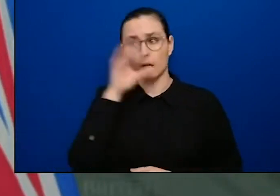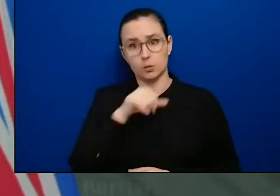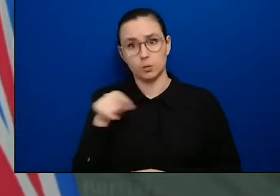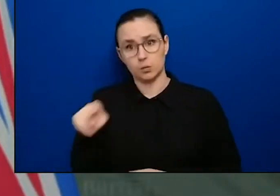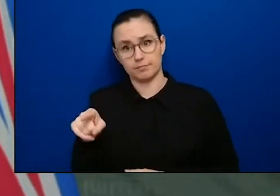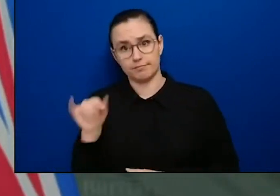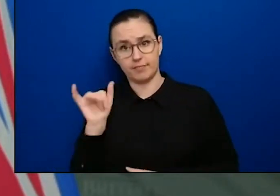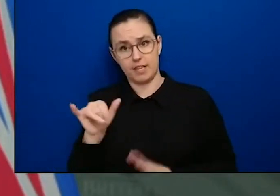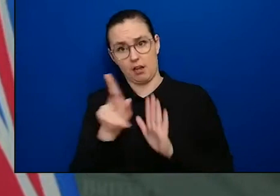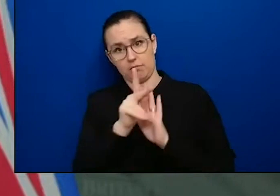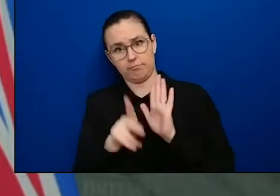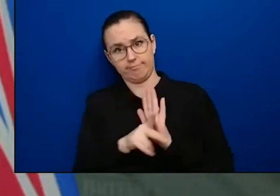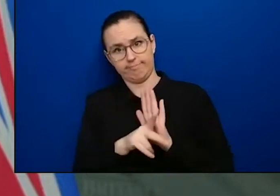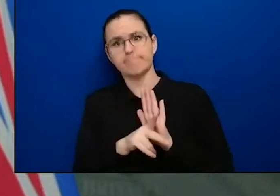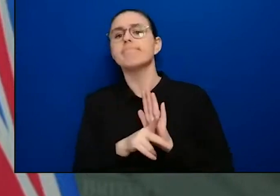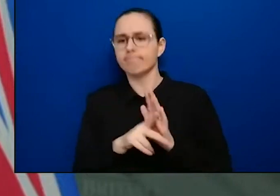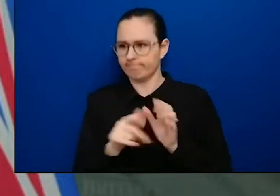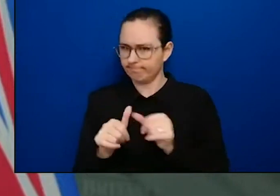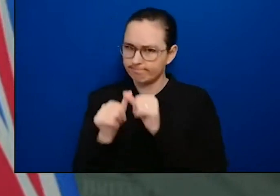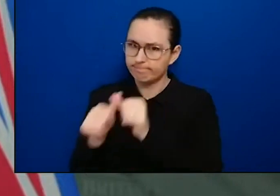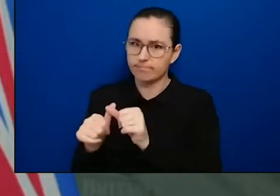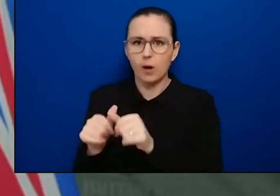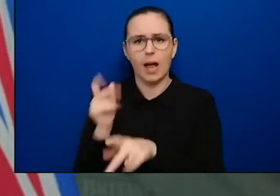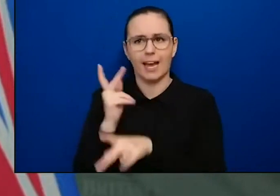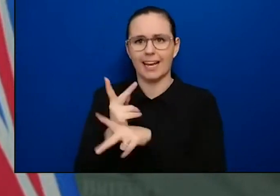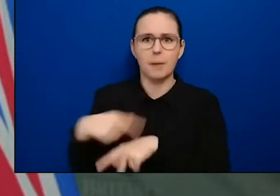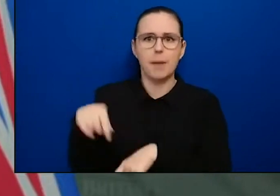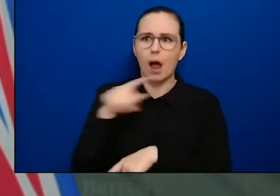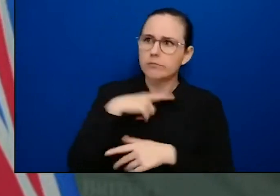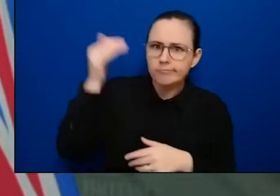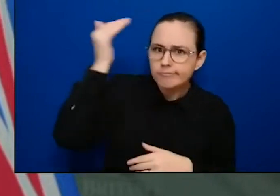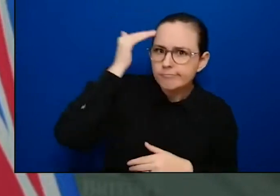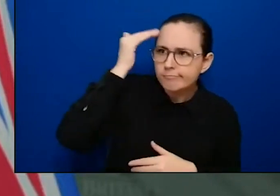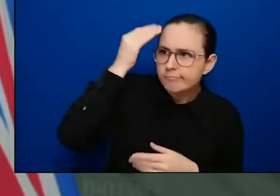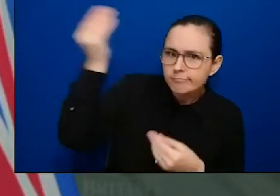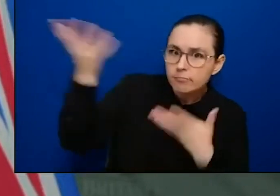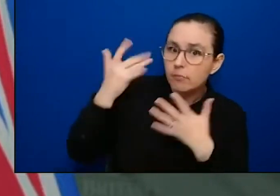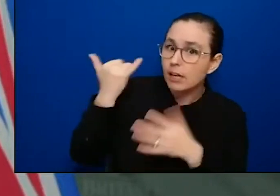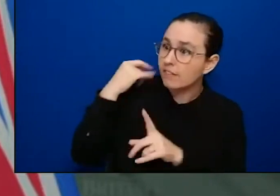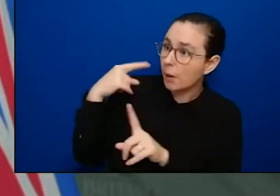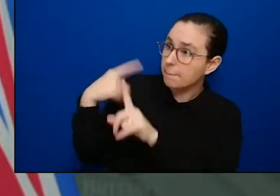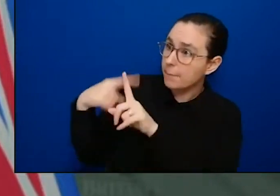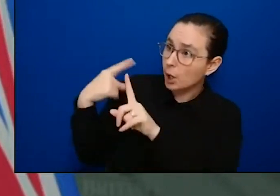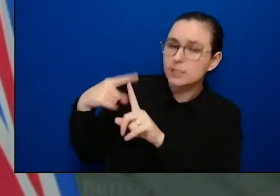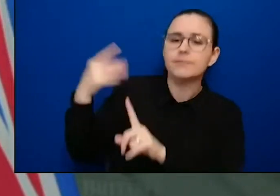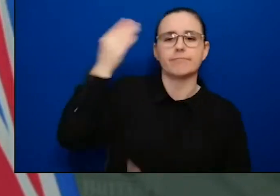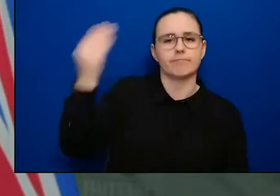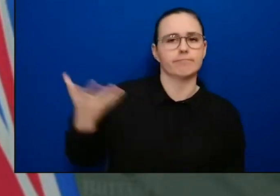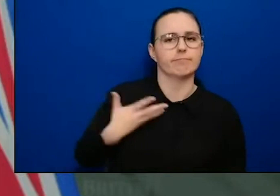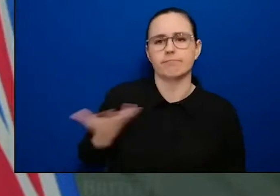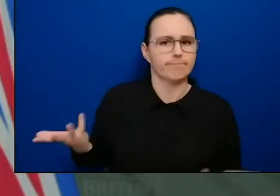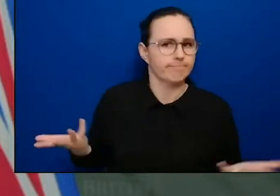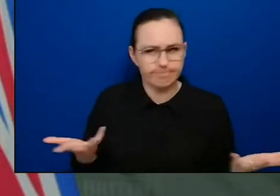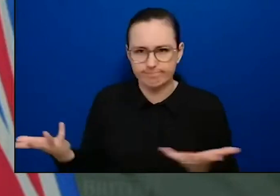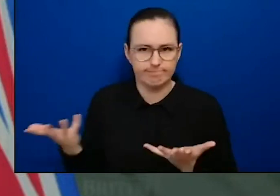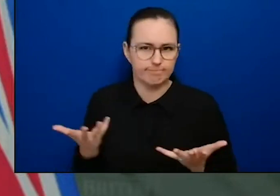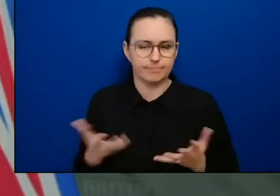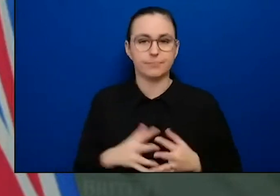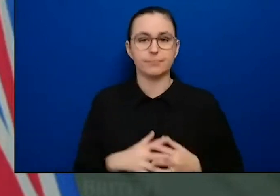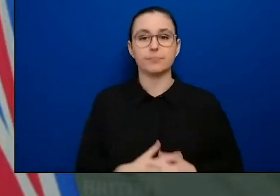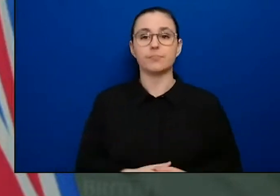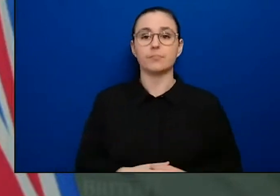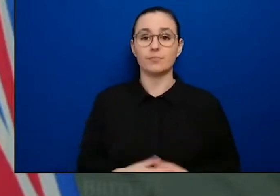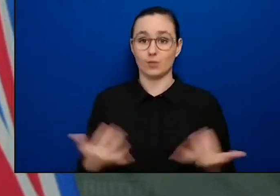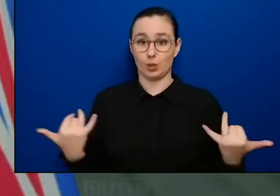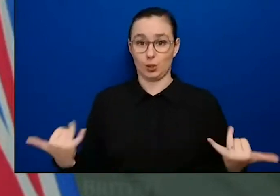will, to keep provincial public health informed of any positive results. We'll be meeting with the federal government. Indeed, there's a meeting at 2:30 at the end of